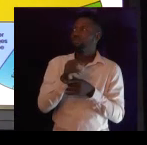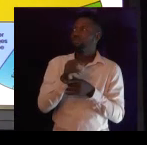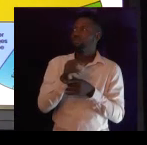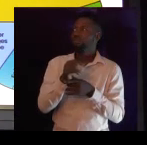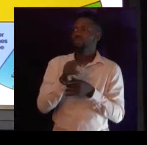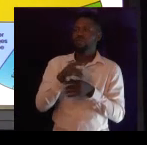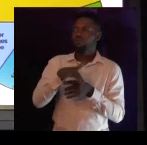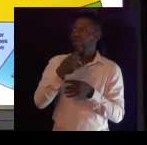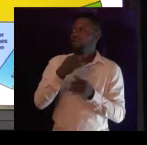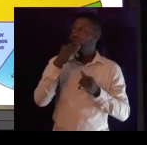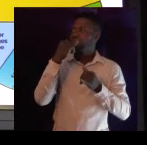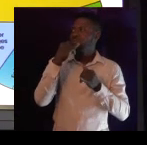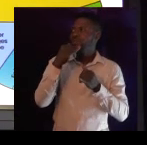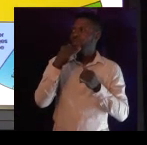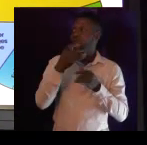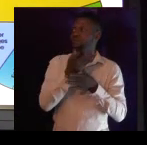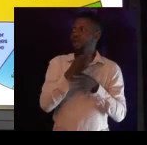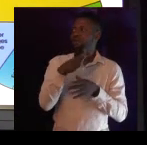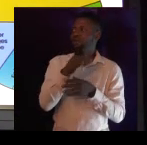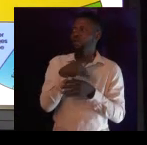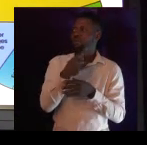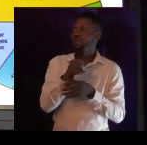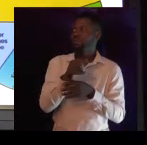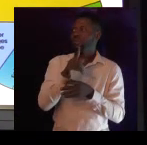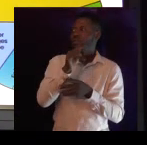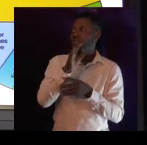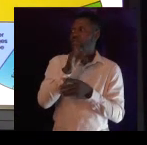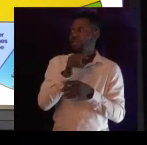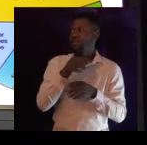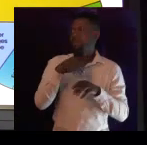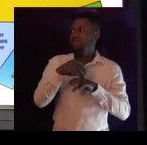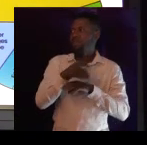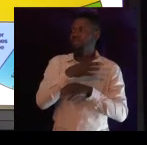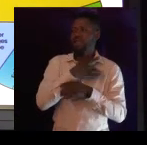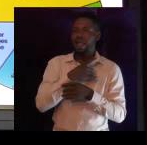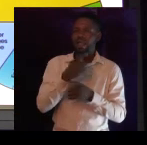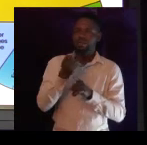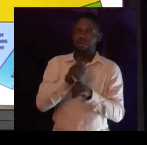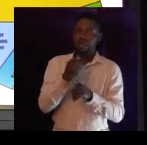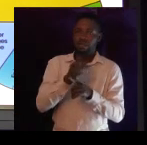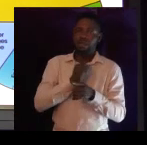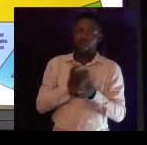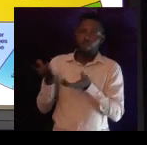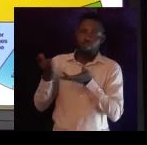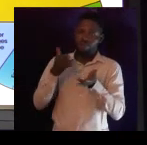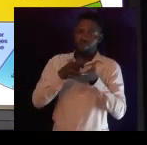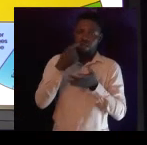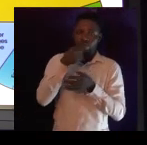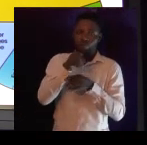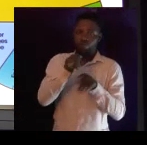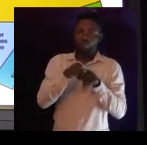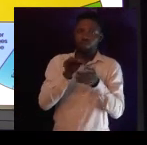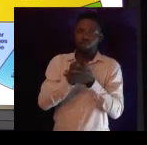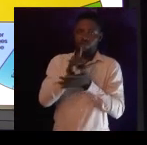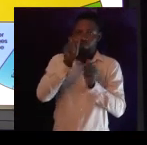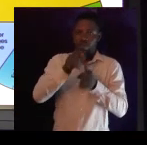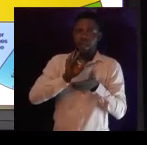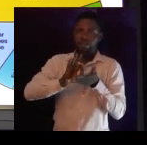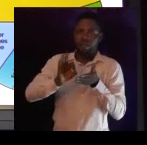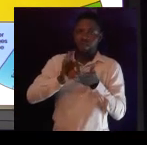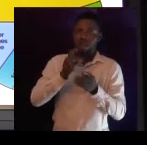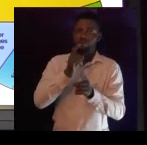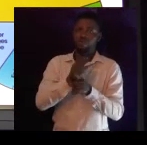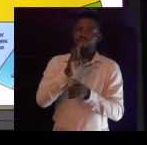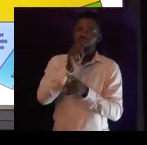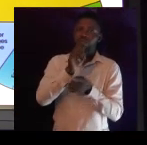the expenses that is allocated to text messages and salary. I'm going to bring up the pie chart for you so that you can count, and you have just